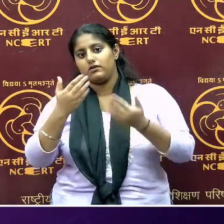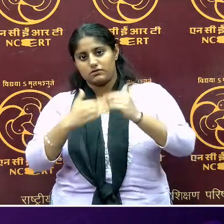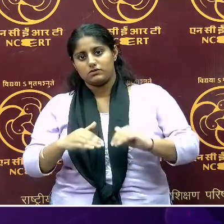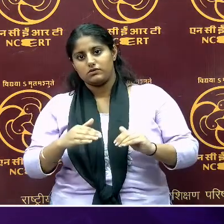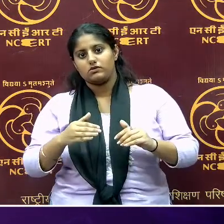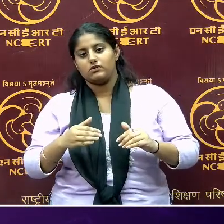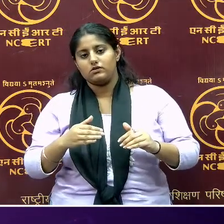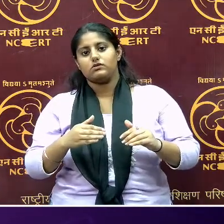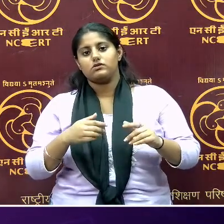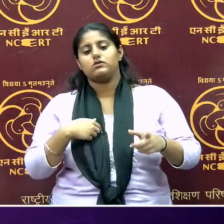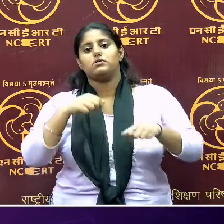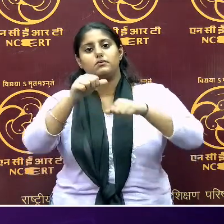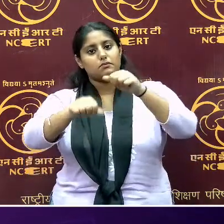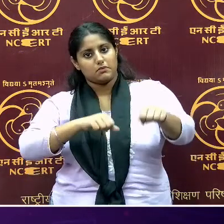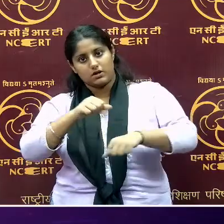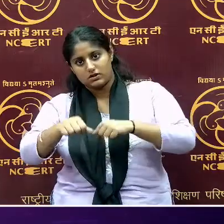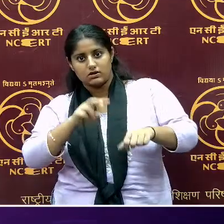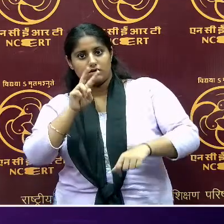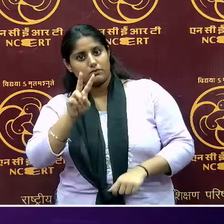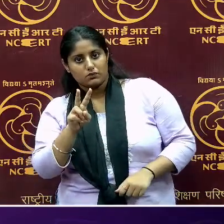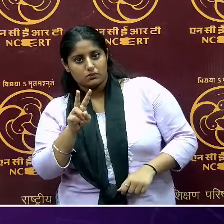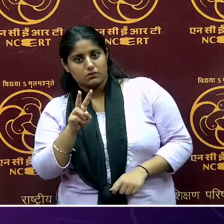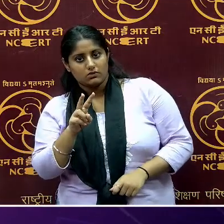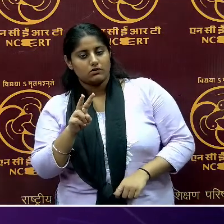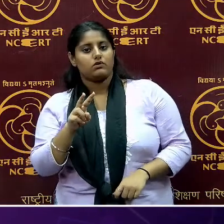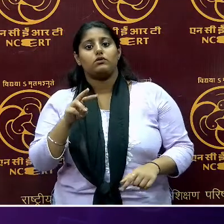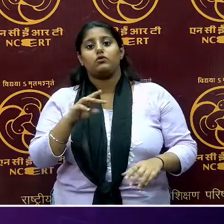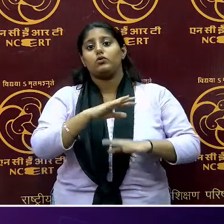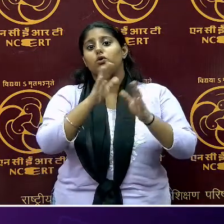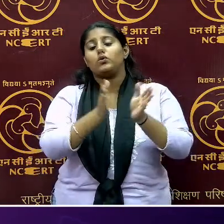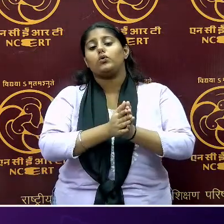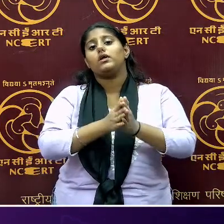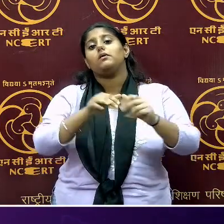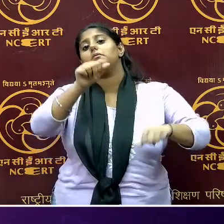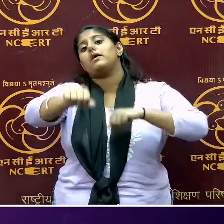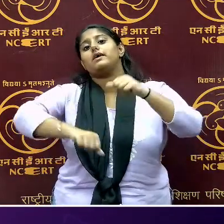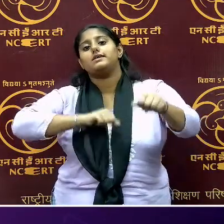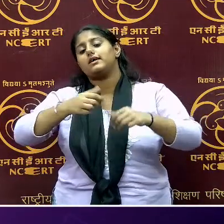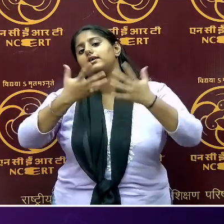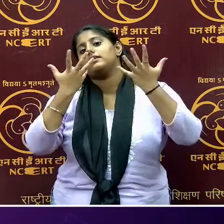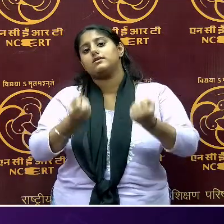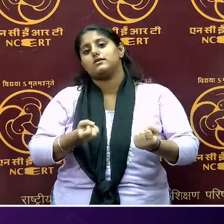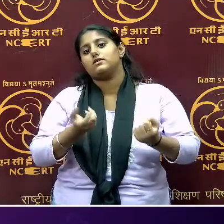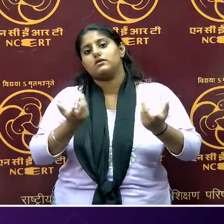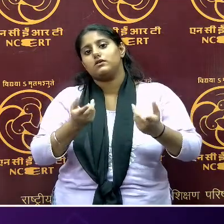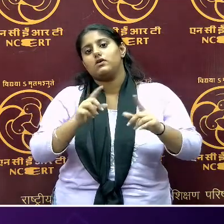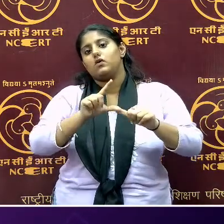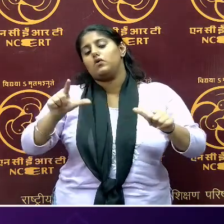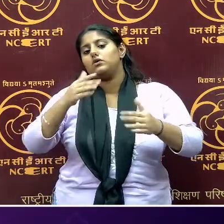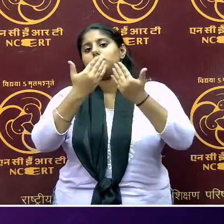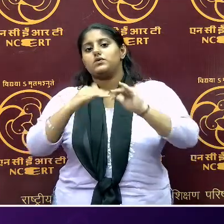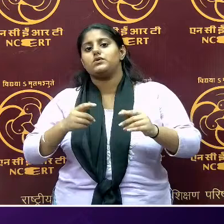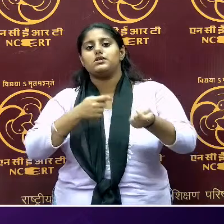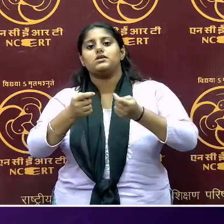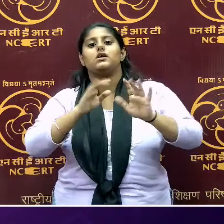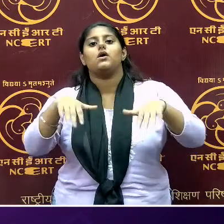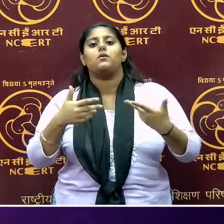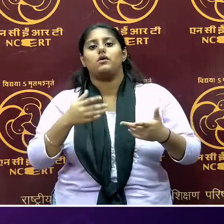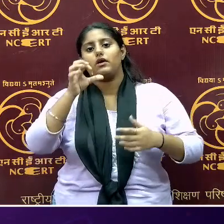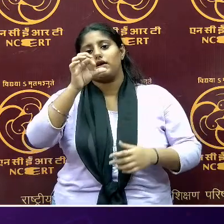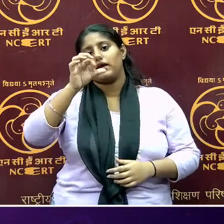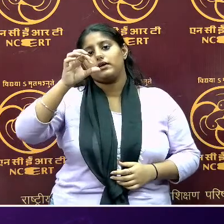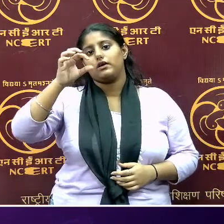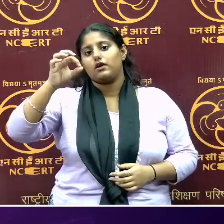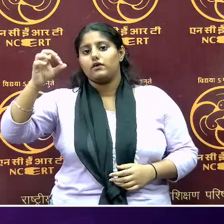can travel on a bicycle is only 2. So, total bicycles needed for all students will be how many?